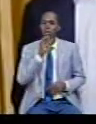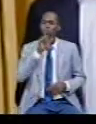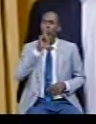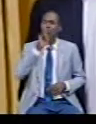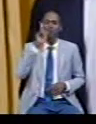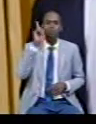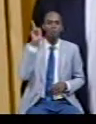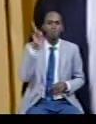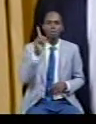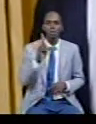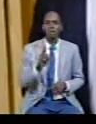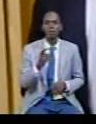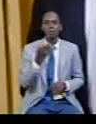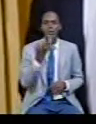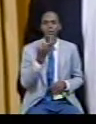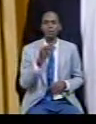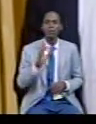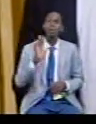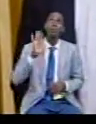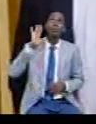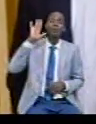is surety